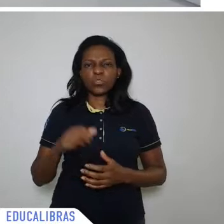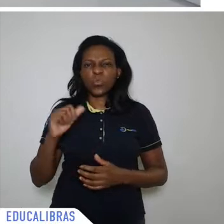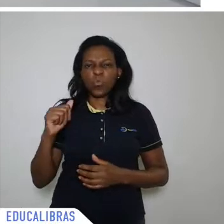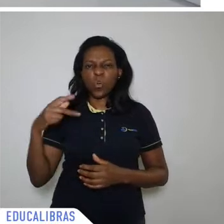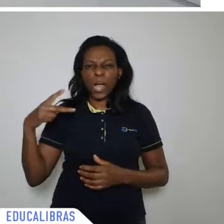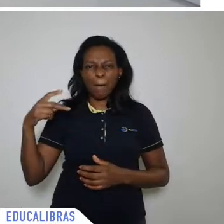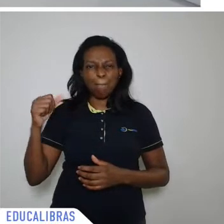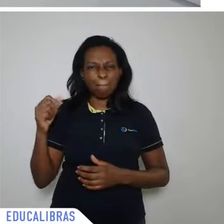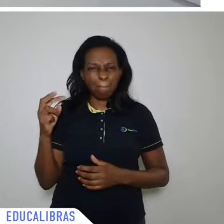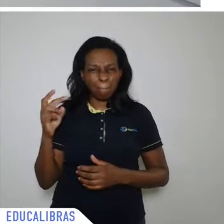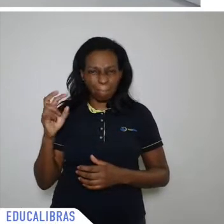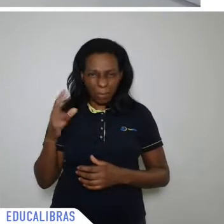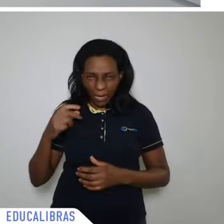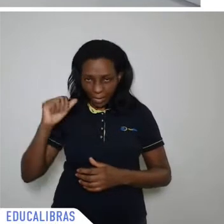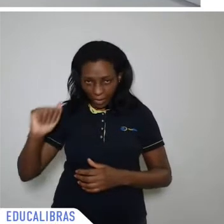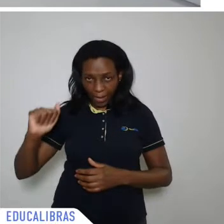scenario.